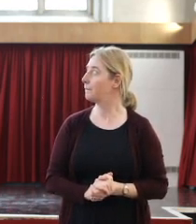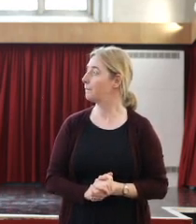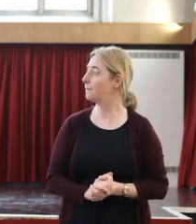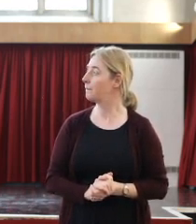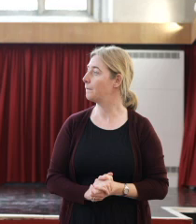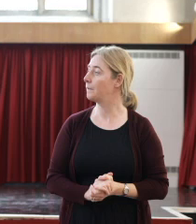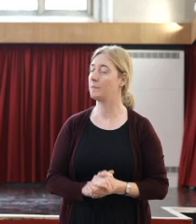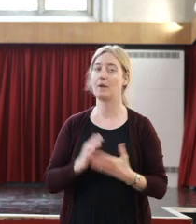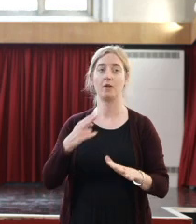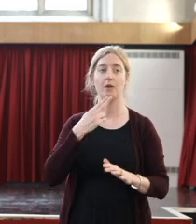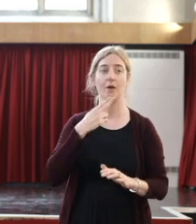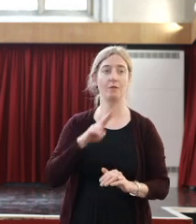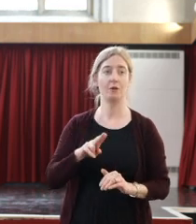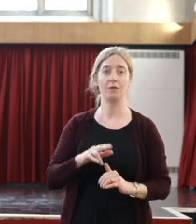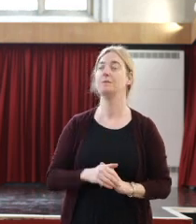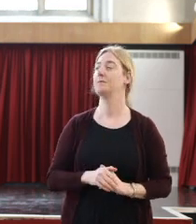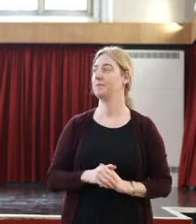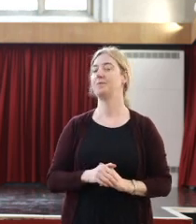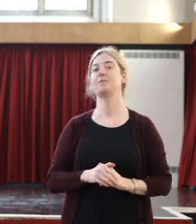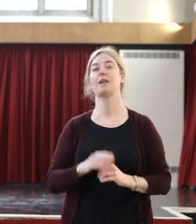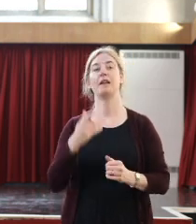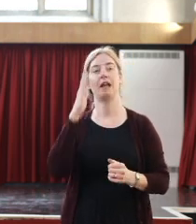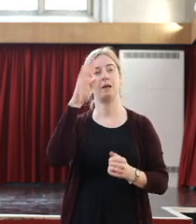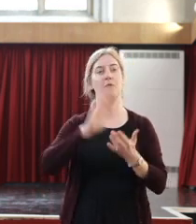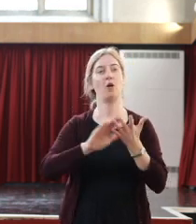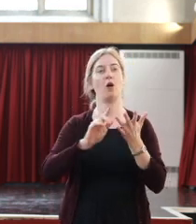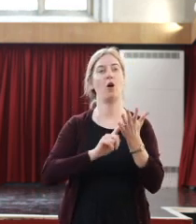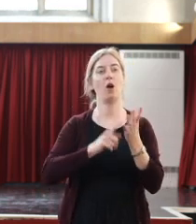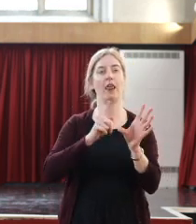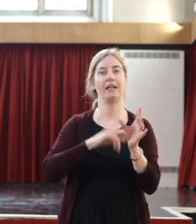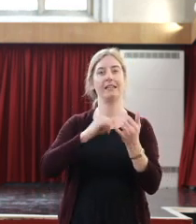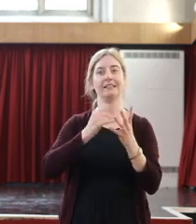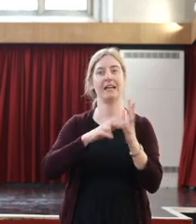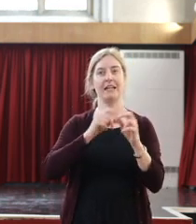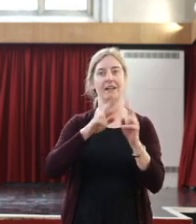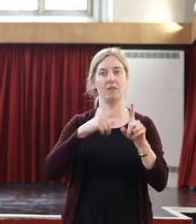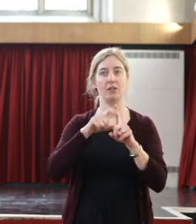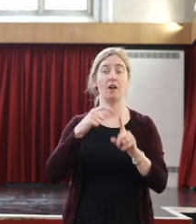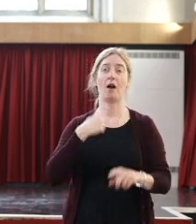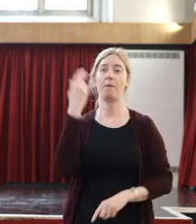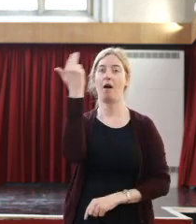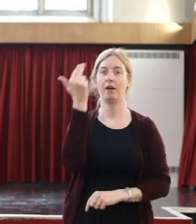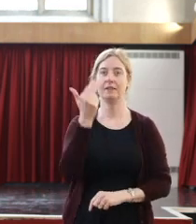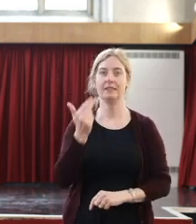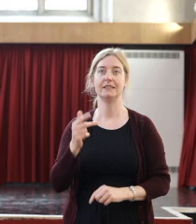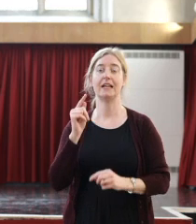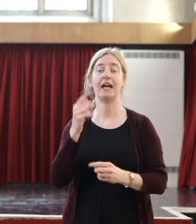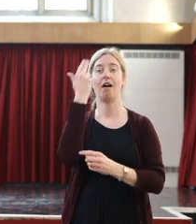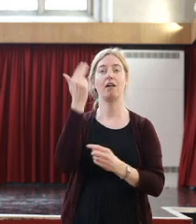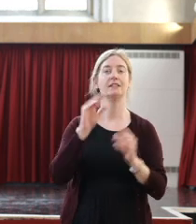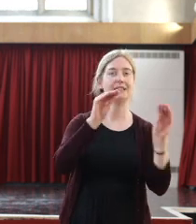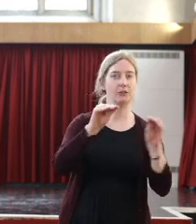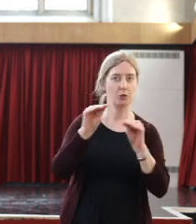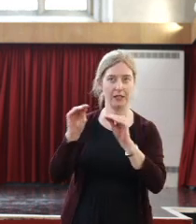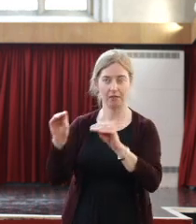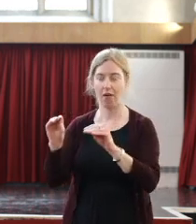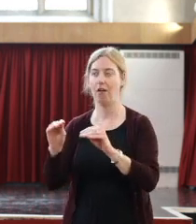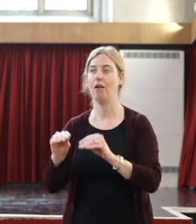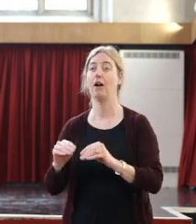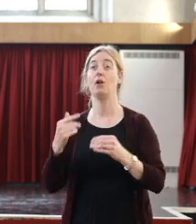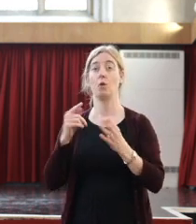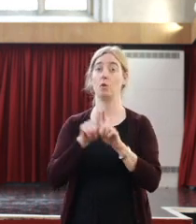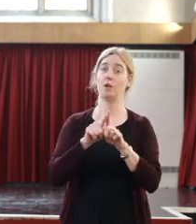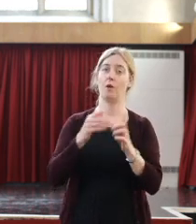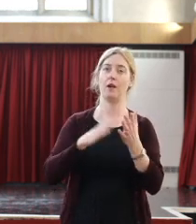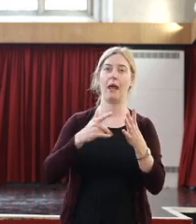So, good afternoon. My name is Holly Sanderford, and I'm an artist and an artist educator, and a current MA